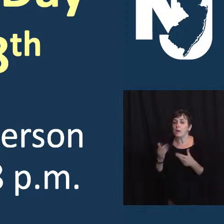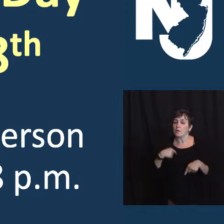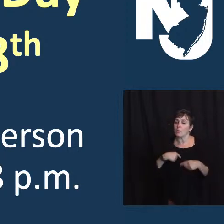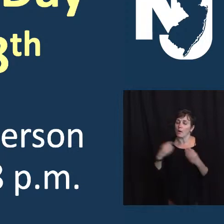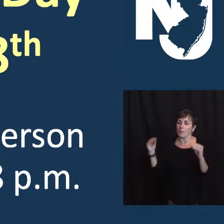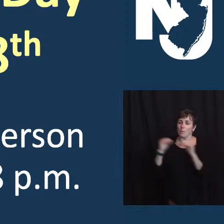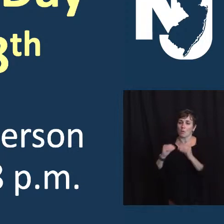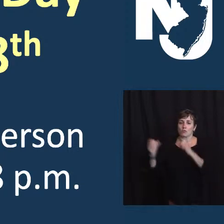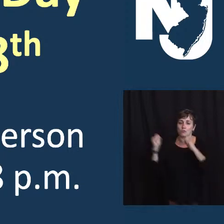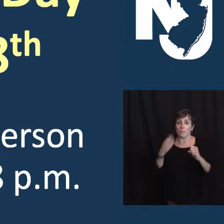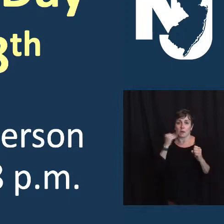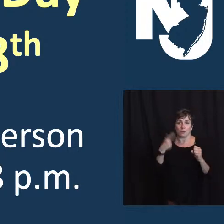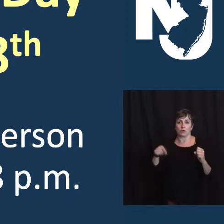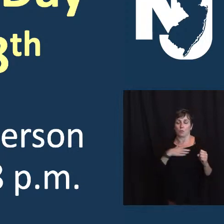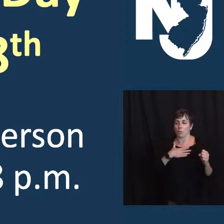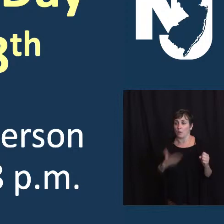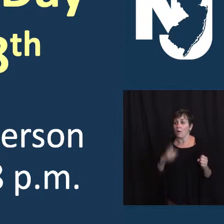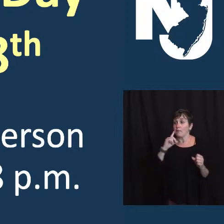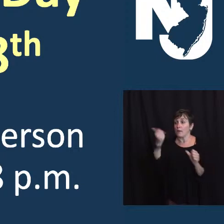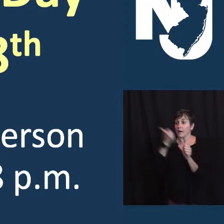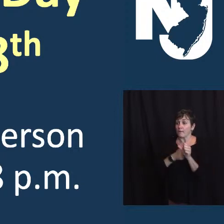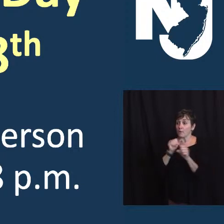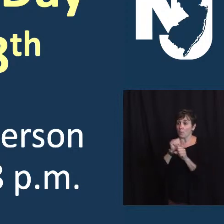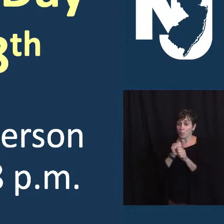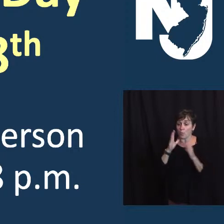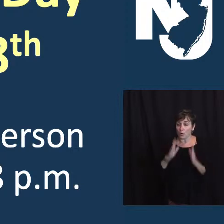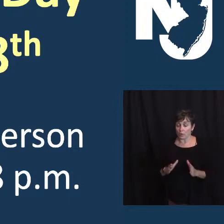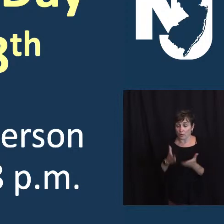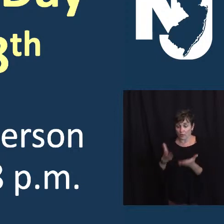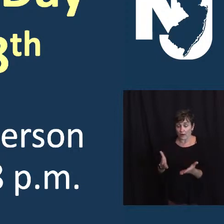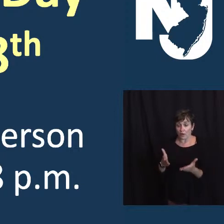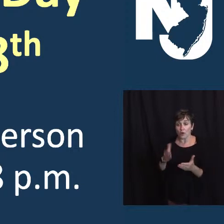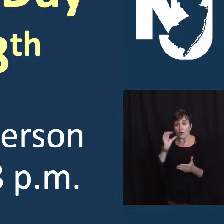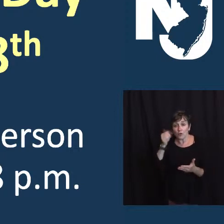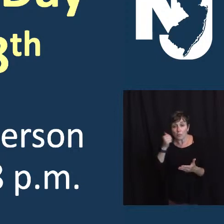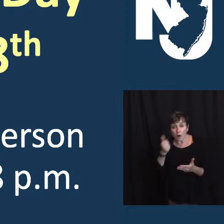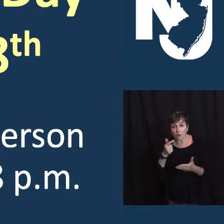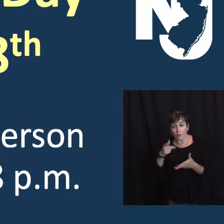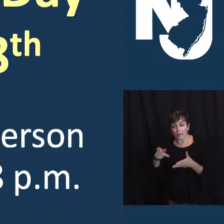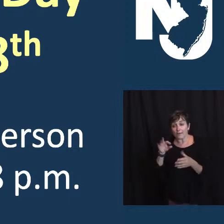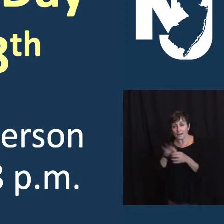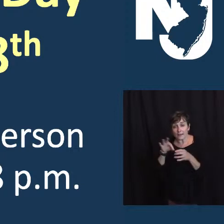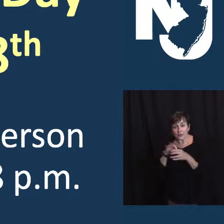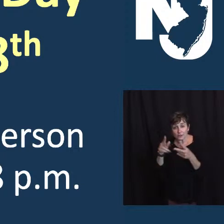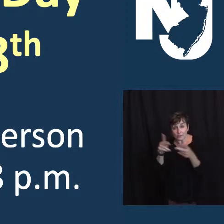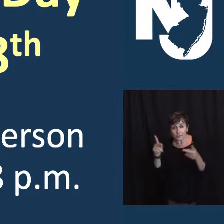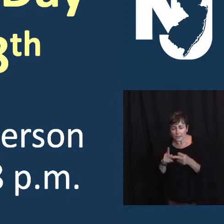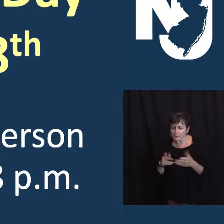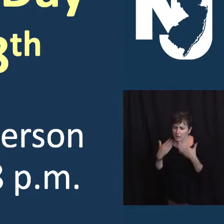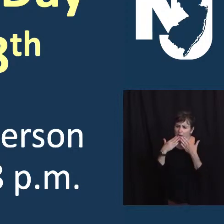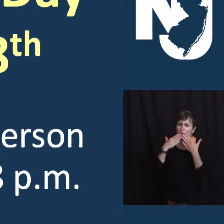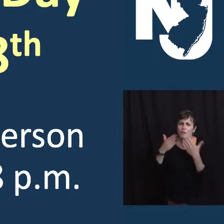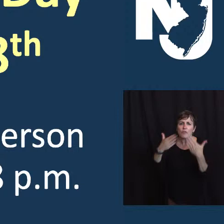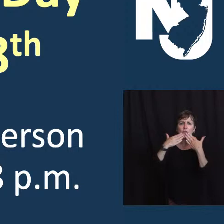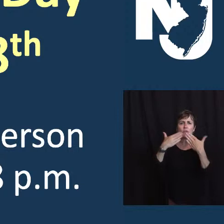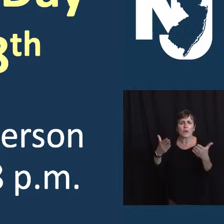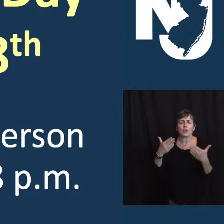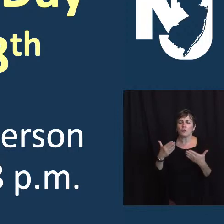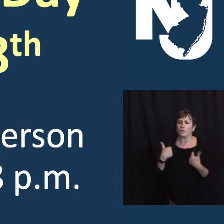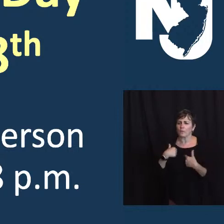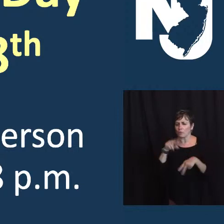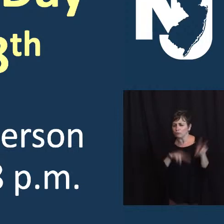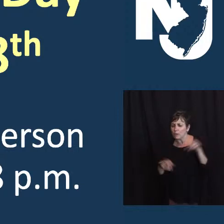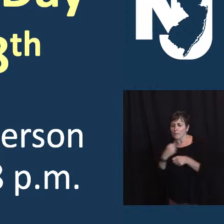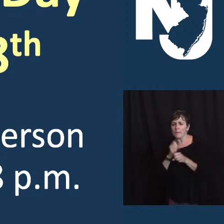every poll worker who will be on the job tomorrow, I also thank you for playing a vital role in ensuring the sanctity of our